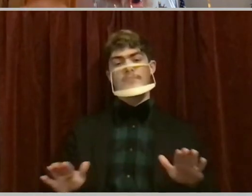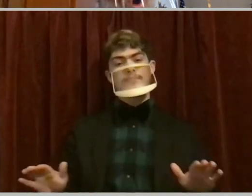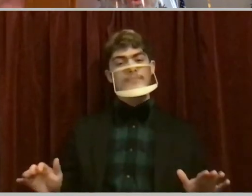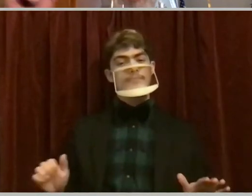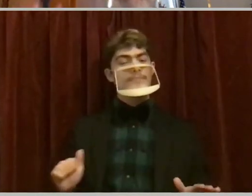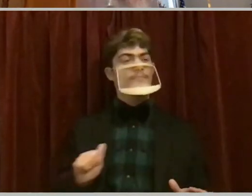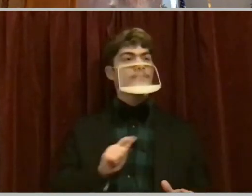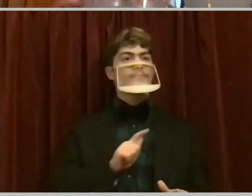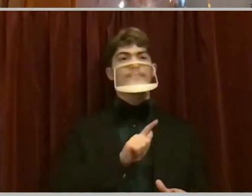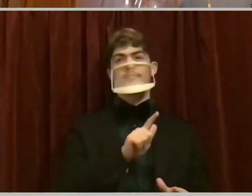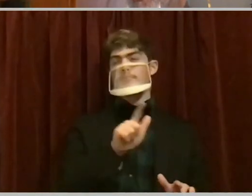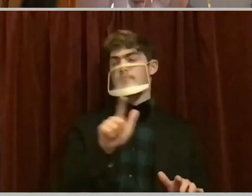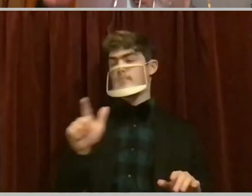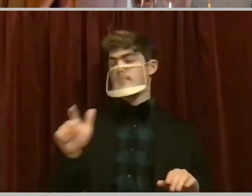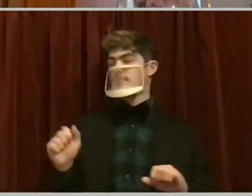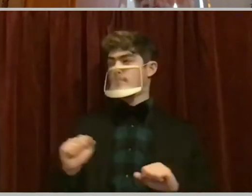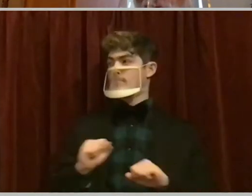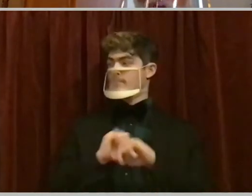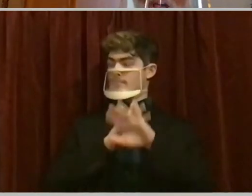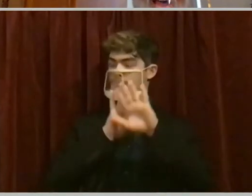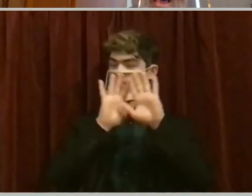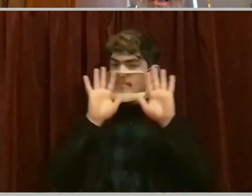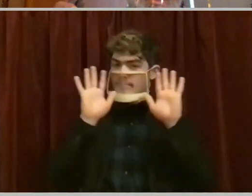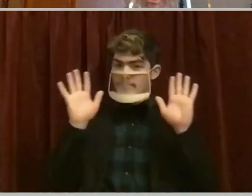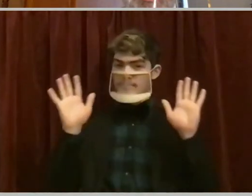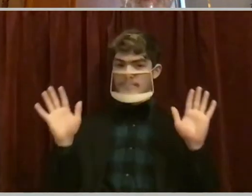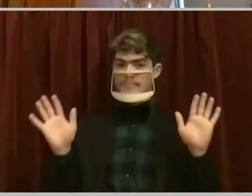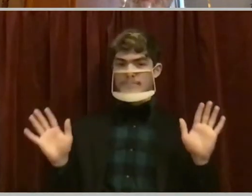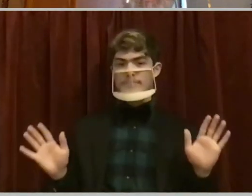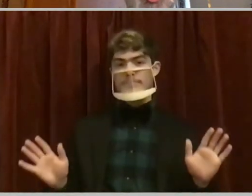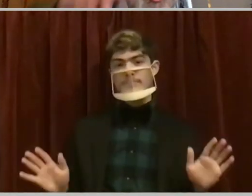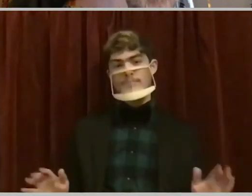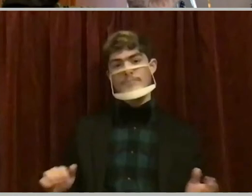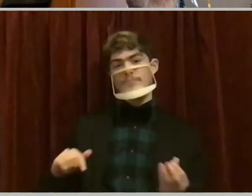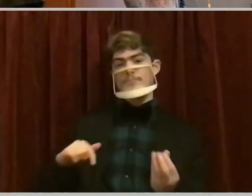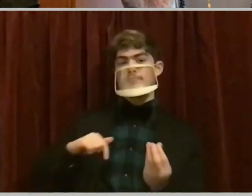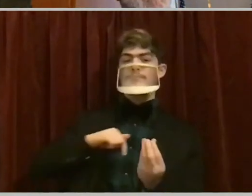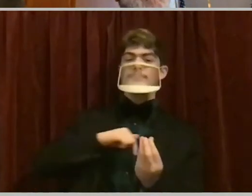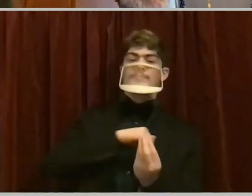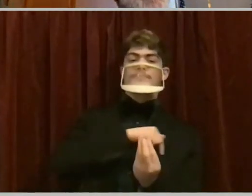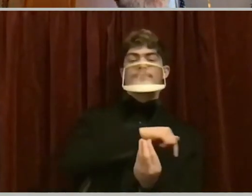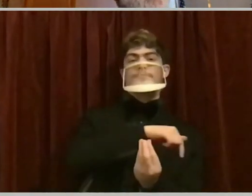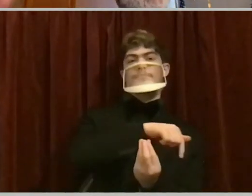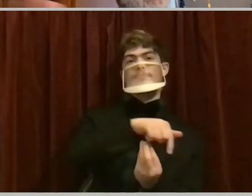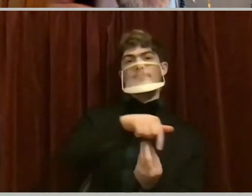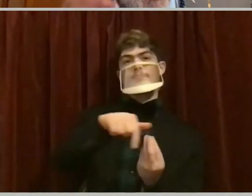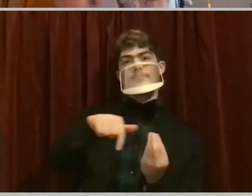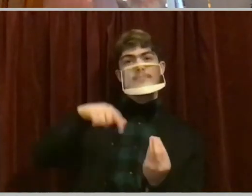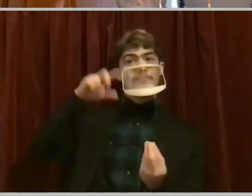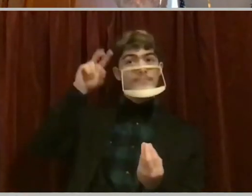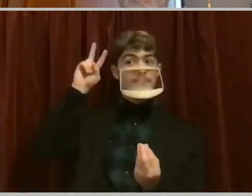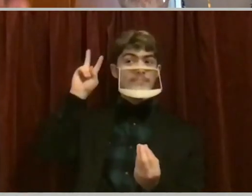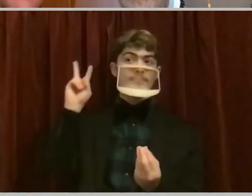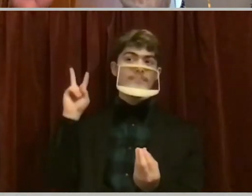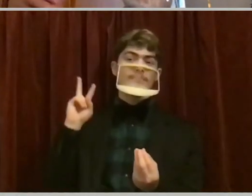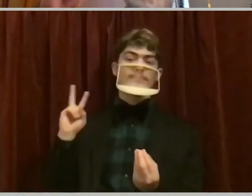calm, all is bright, round